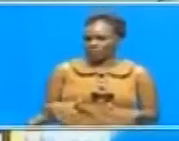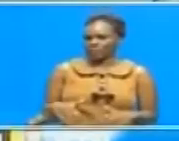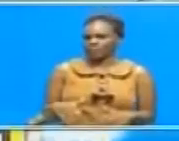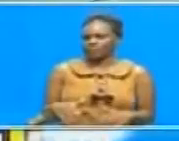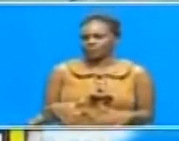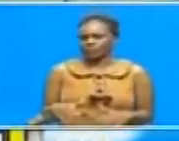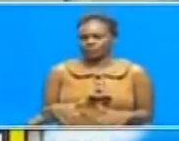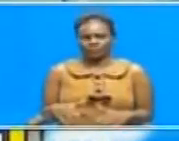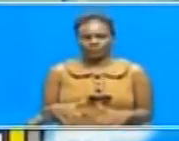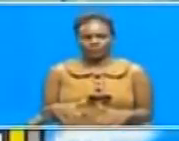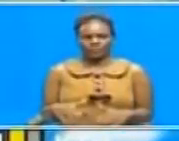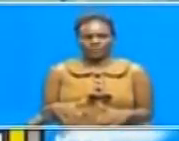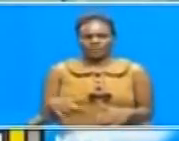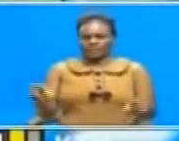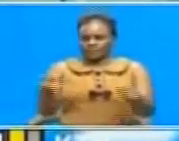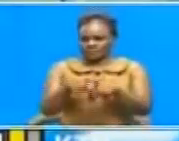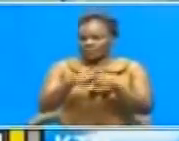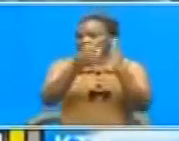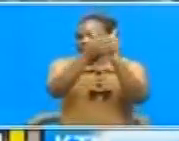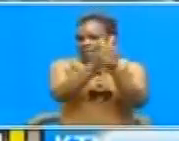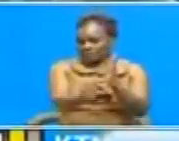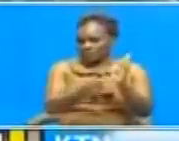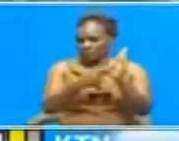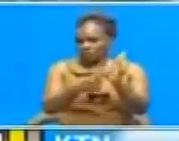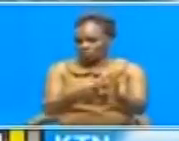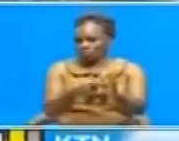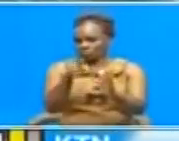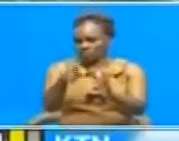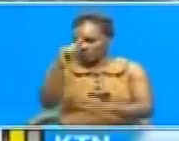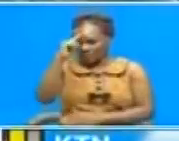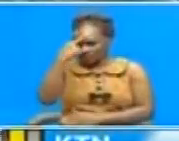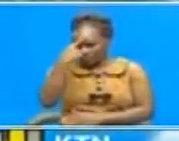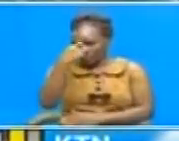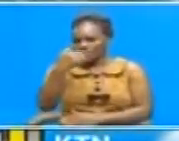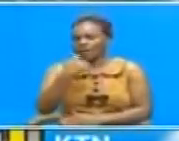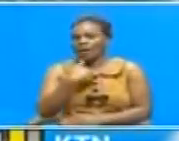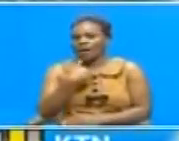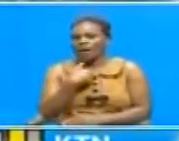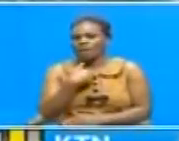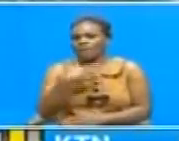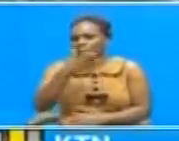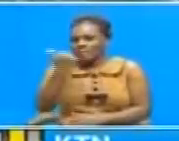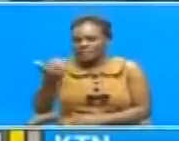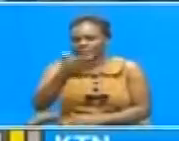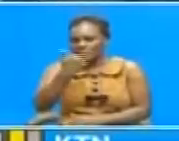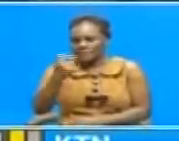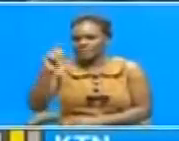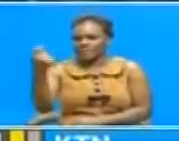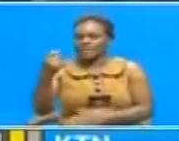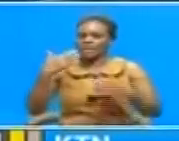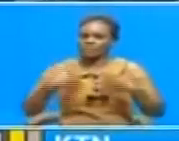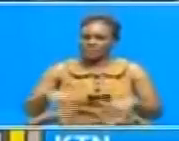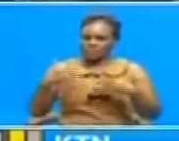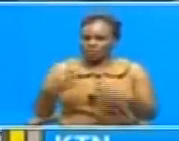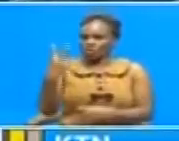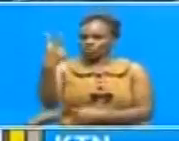game. His superb display in the Indian League last season has prompted the Indian teams to have their scouts hunt the best of the best in Kenya, with two